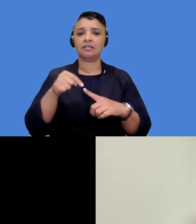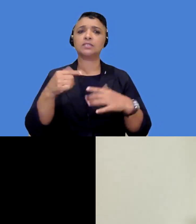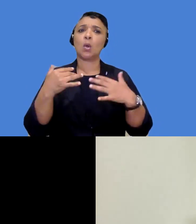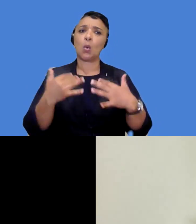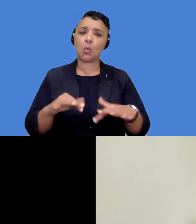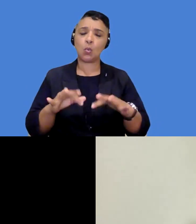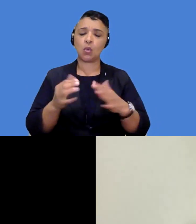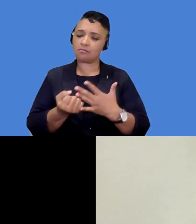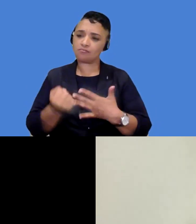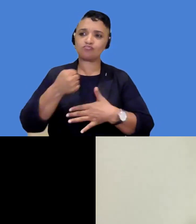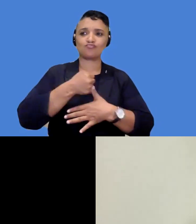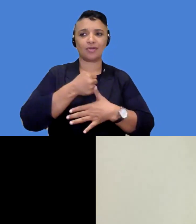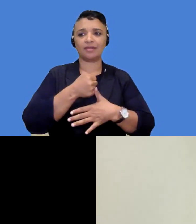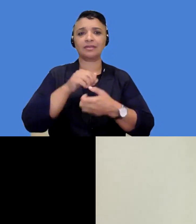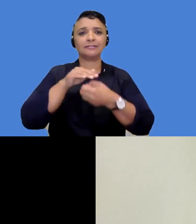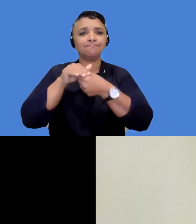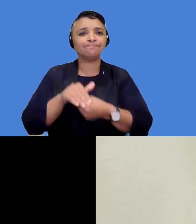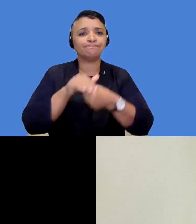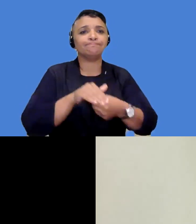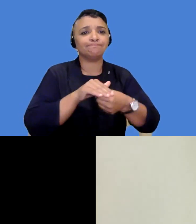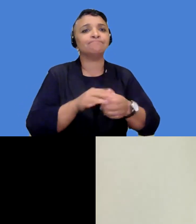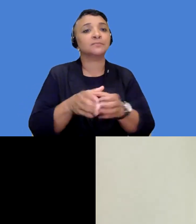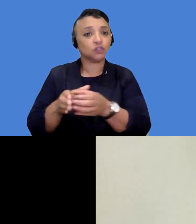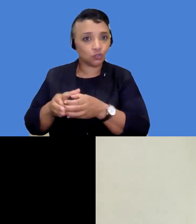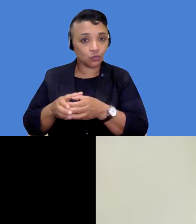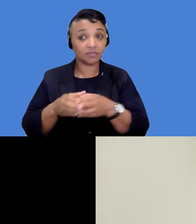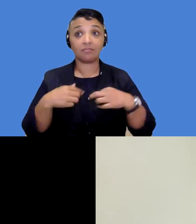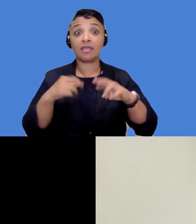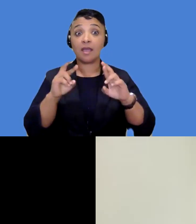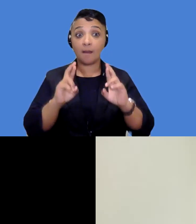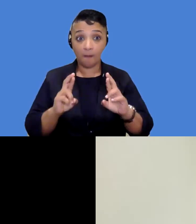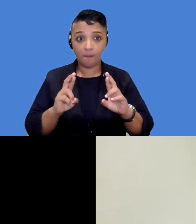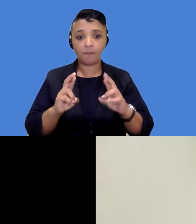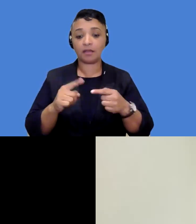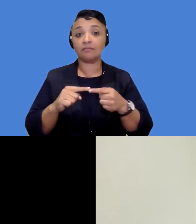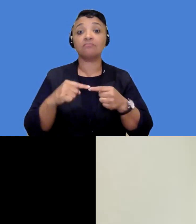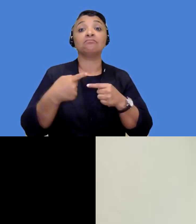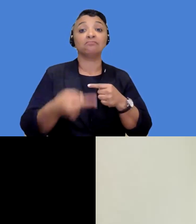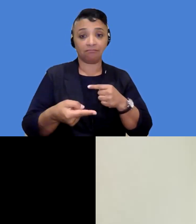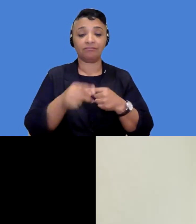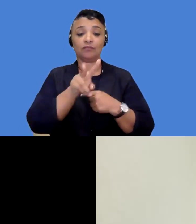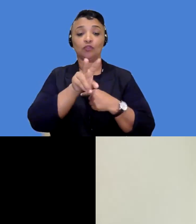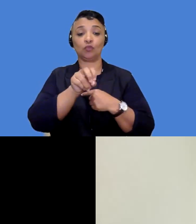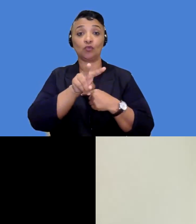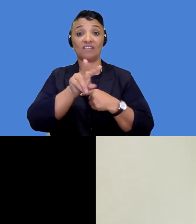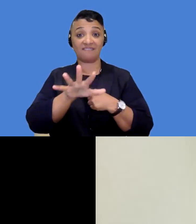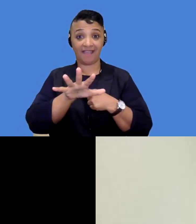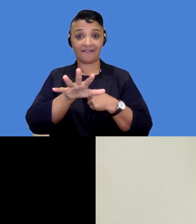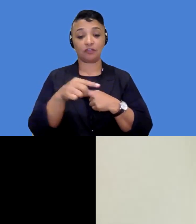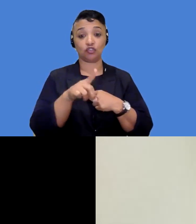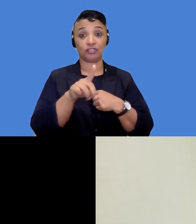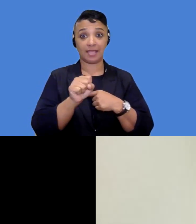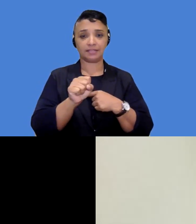the voices of the underrepresented groups. And I hope this upcoming 2025, that is GDS,